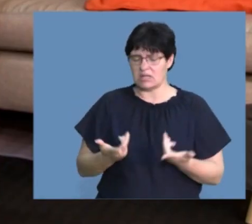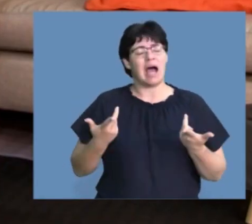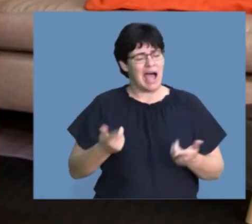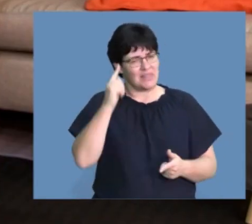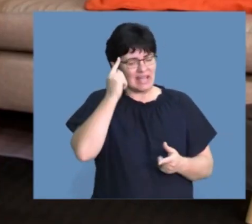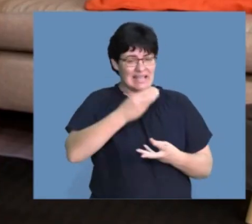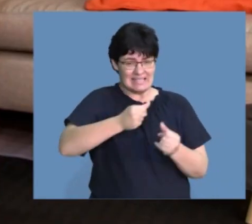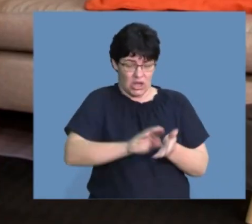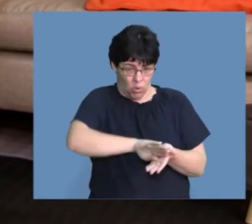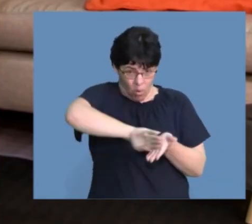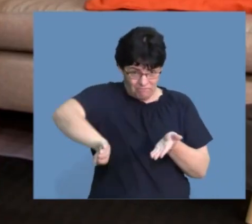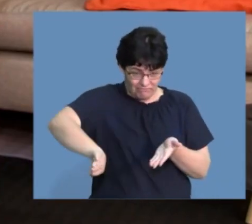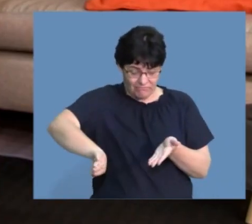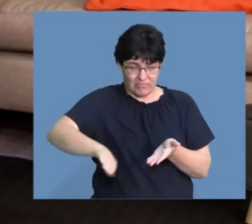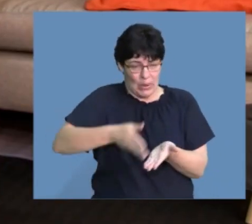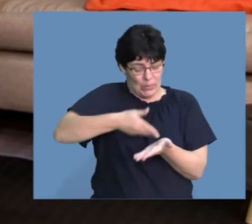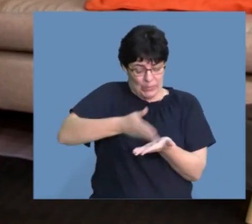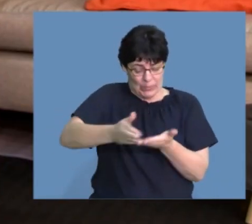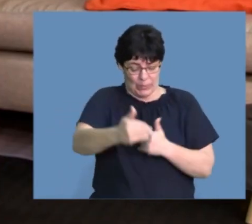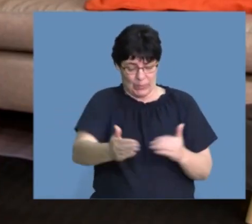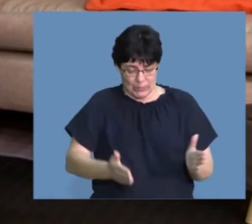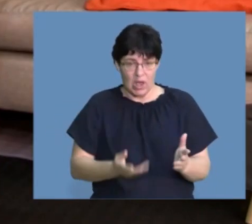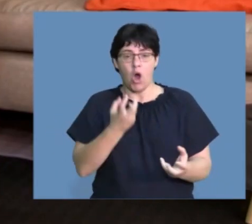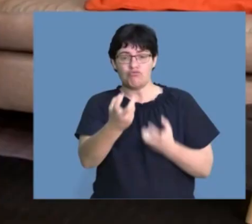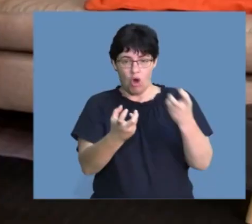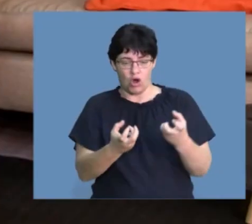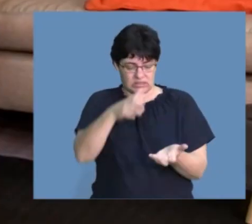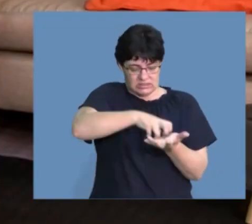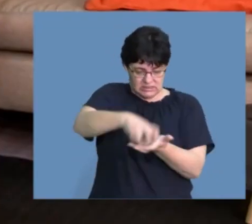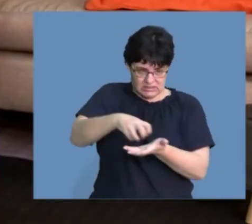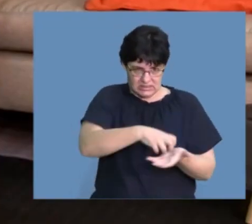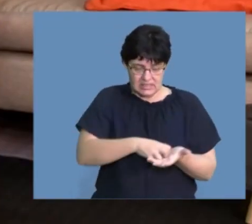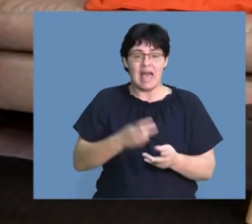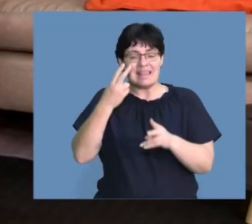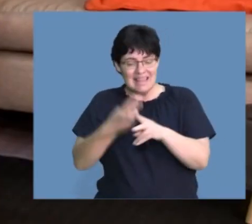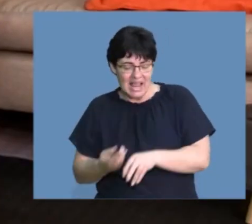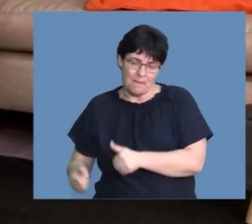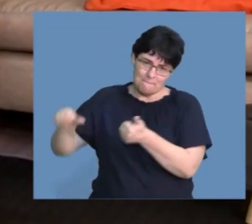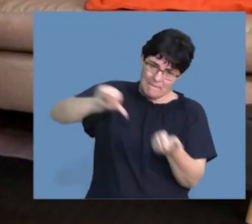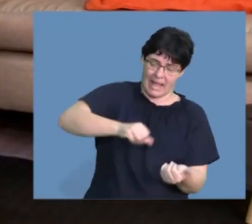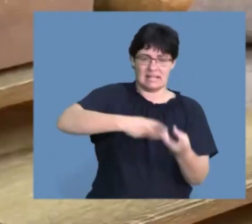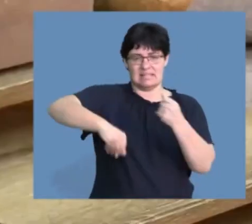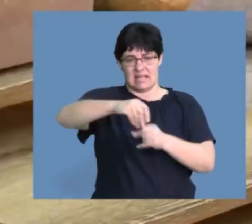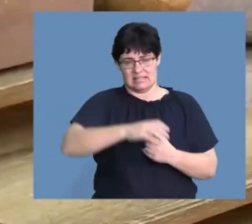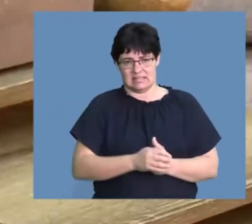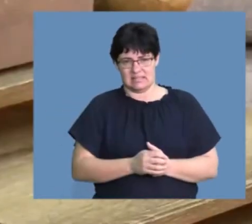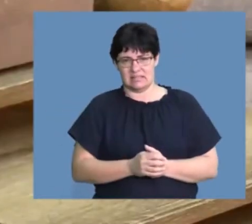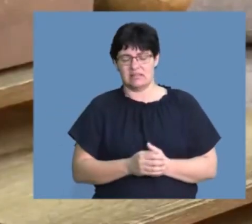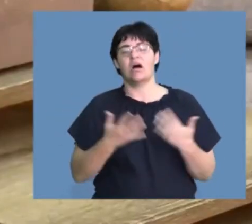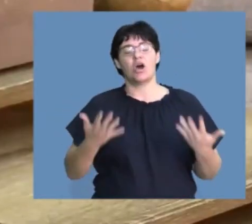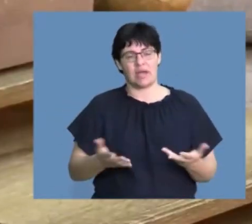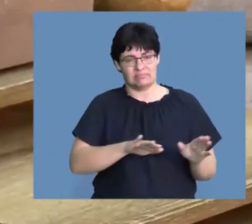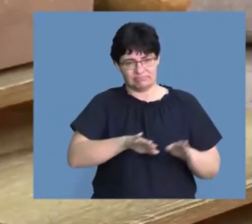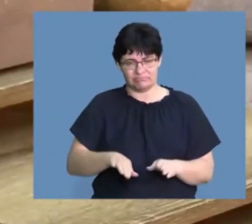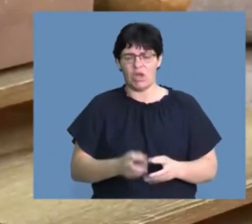take the sand out first. Okay. And put the big rocks in first. Okay, and then so put everything else in. All right, try it. Okay, so let's